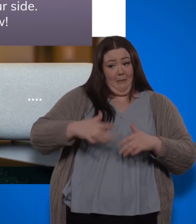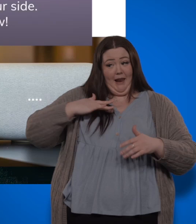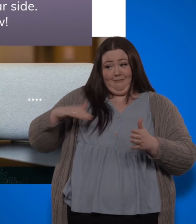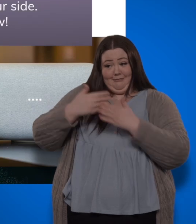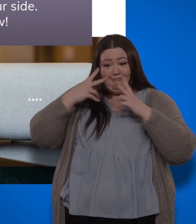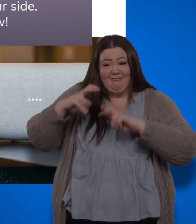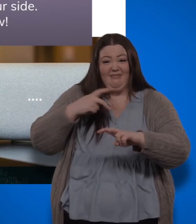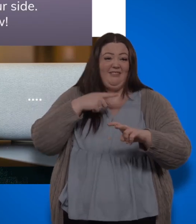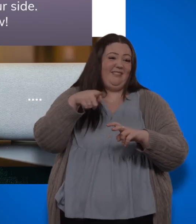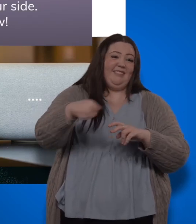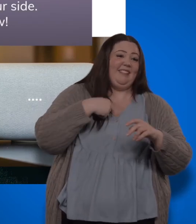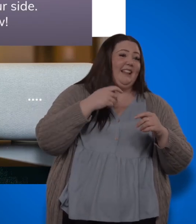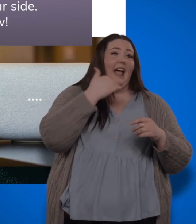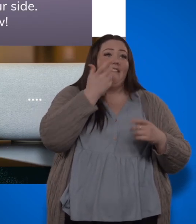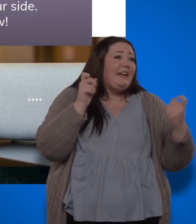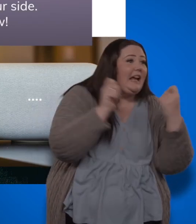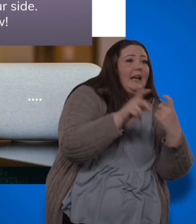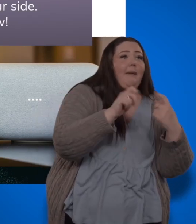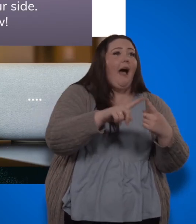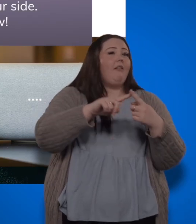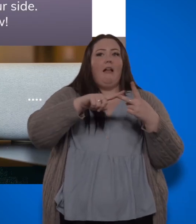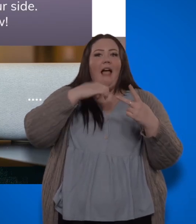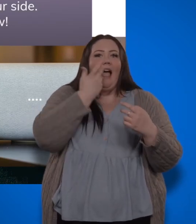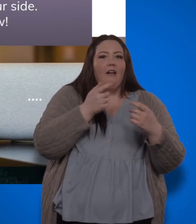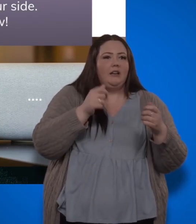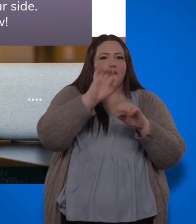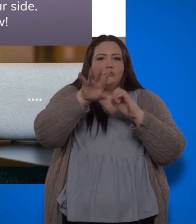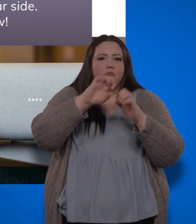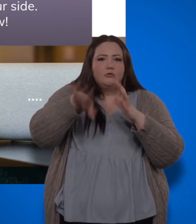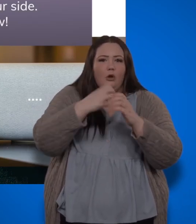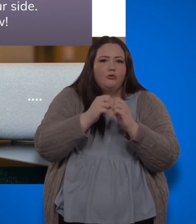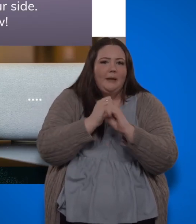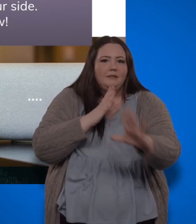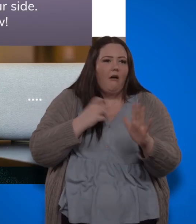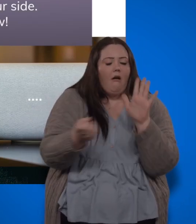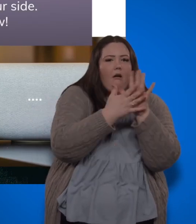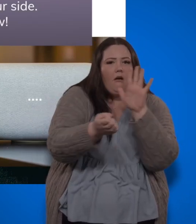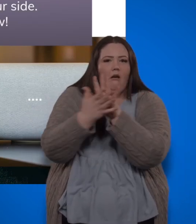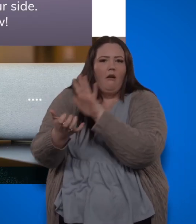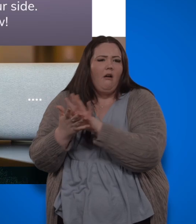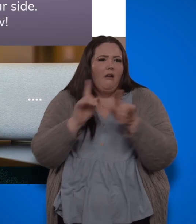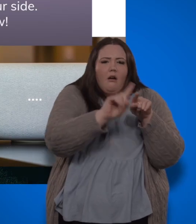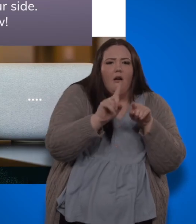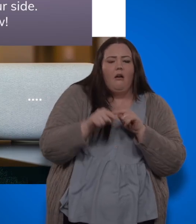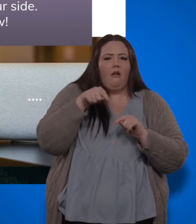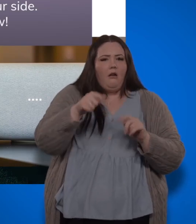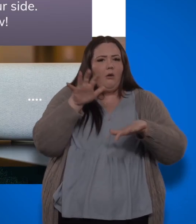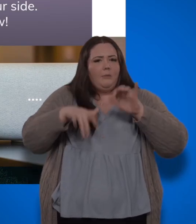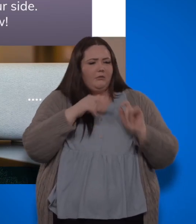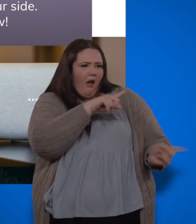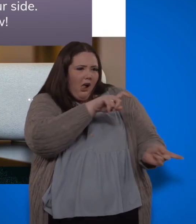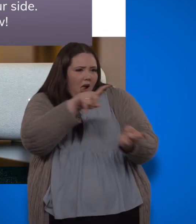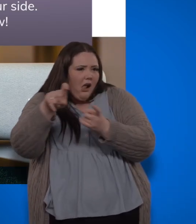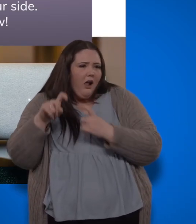my conversation and responses, and bizarrely, they can become an artificial intelligence